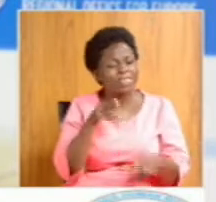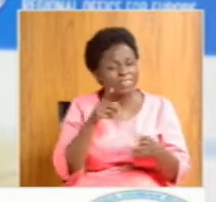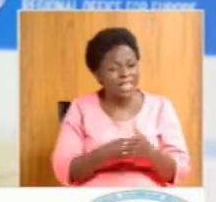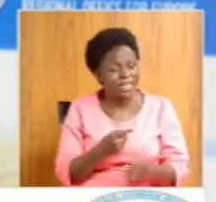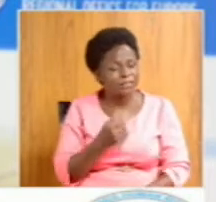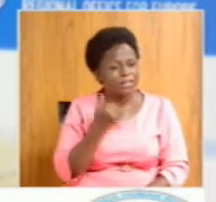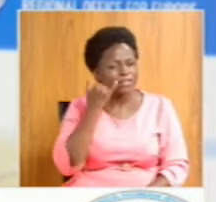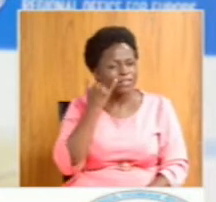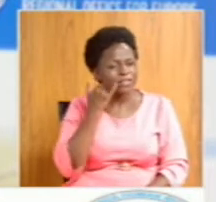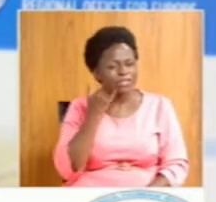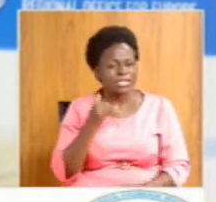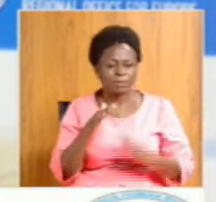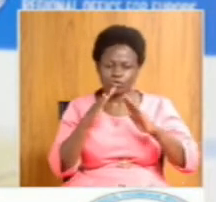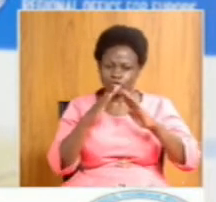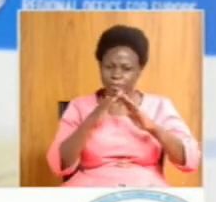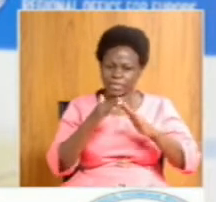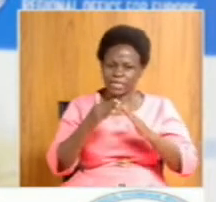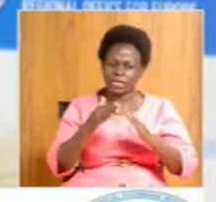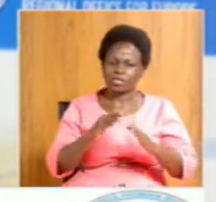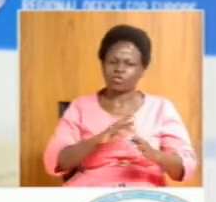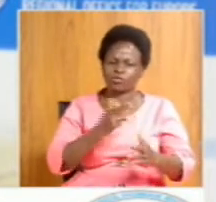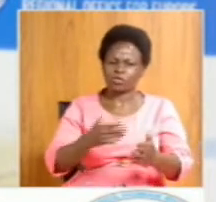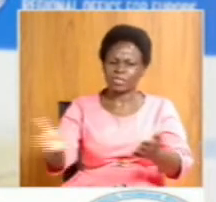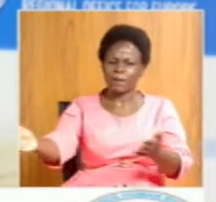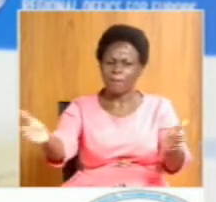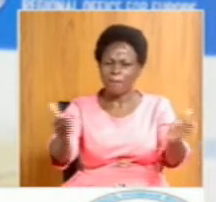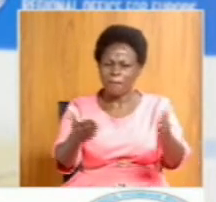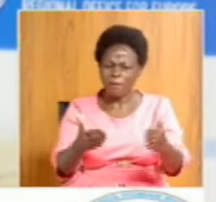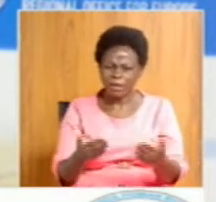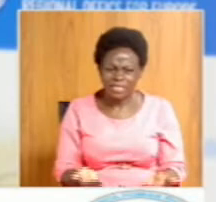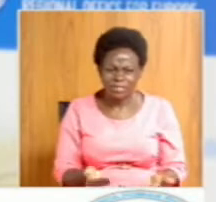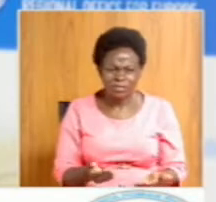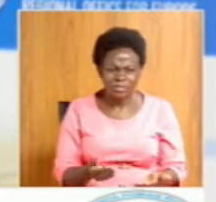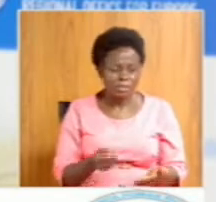about domestic revenue mobilization we get very serious when you're passing